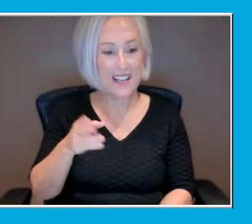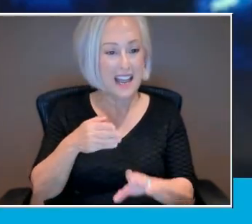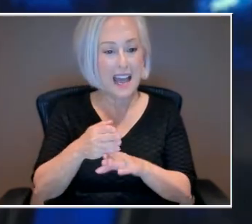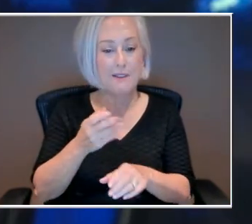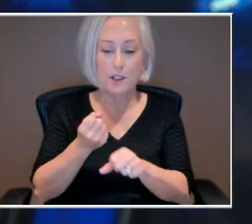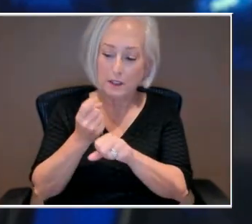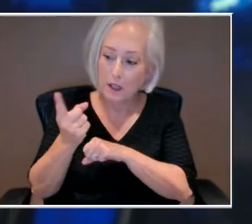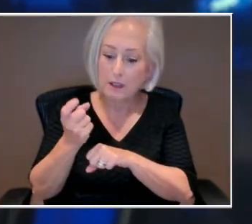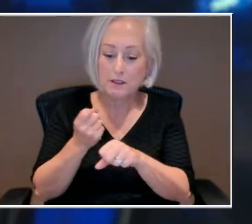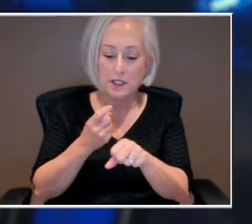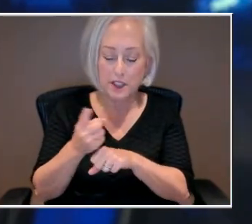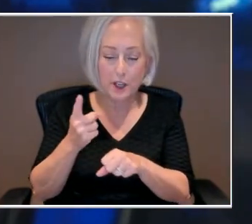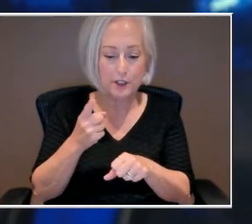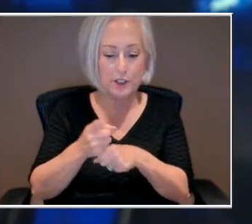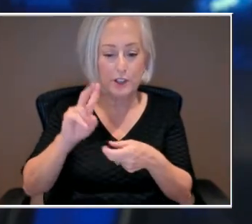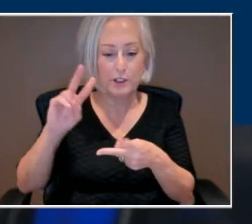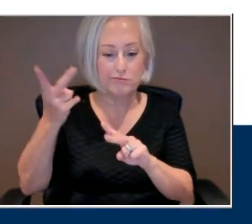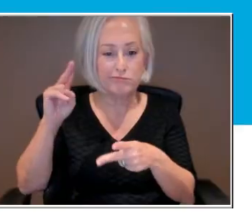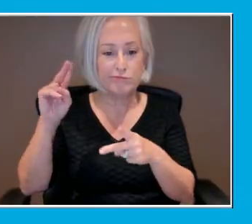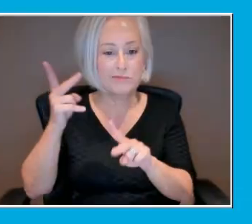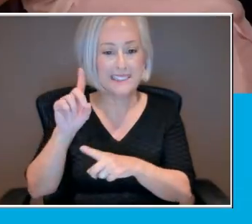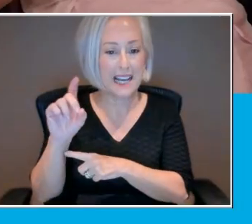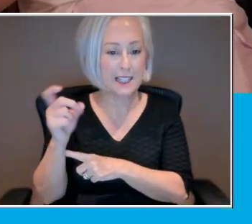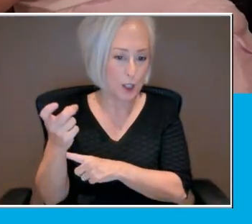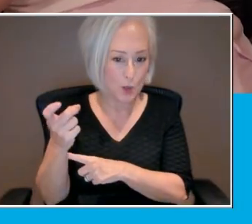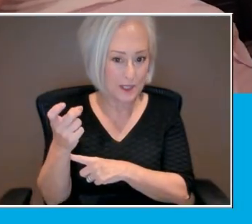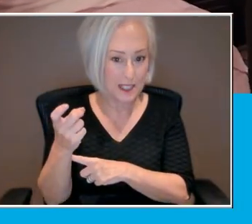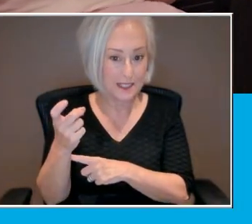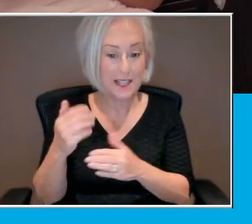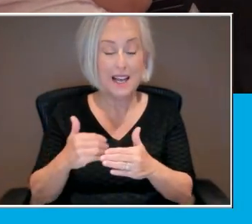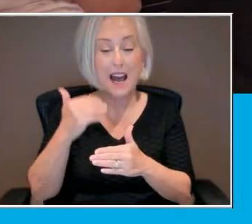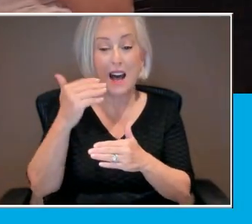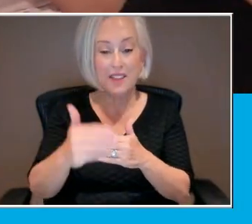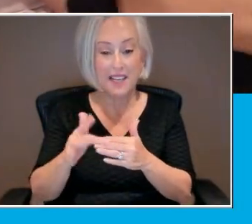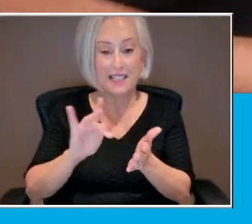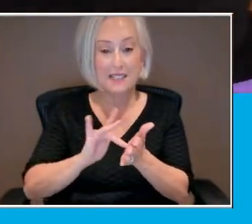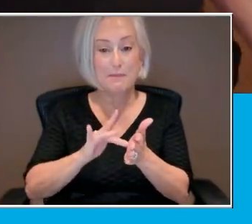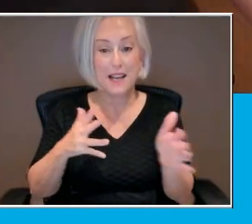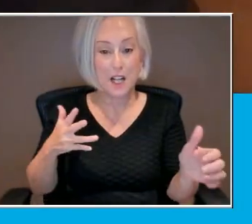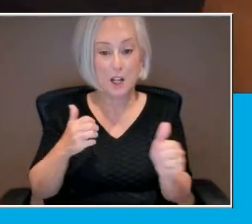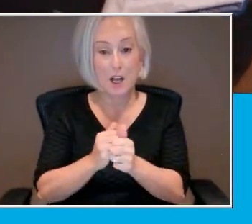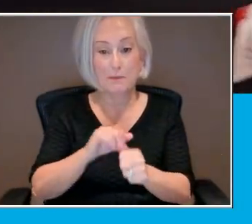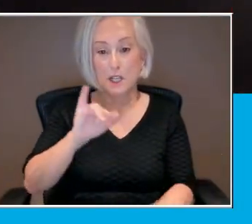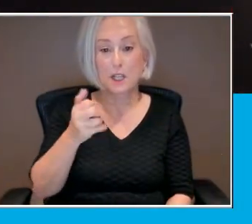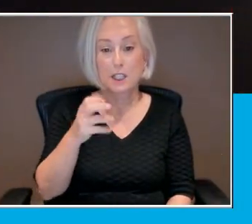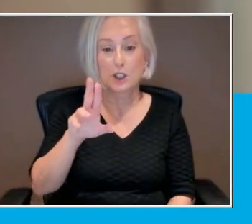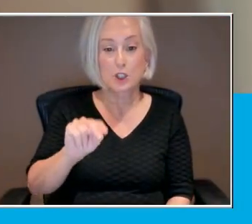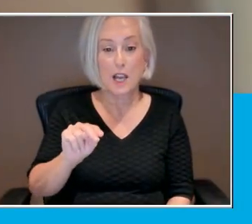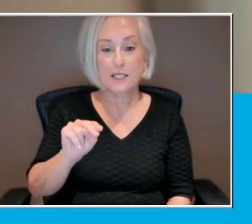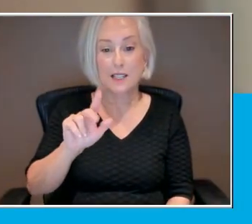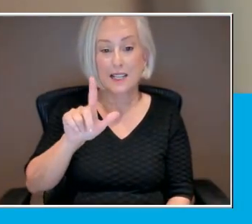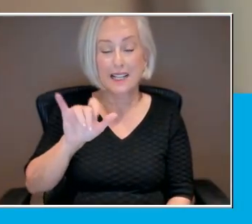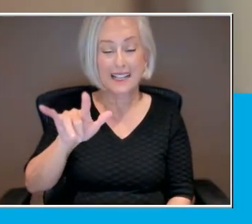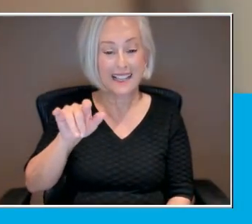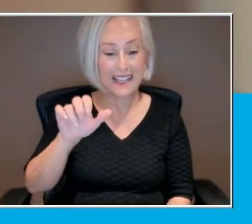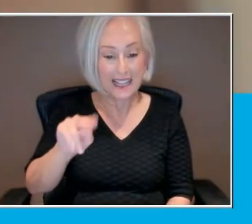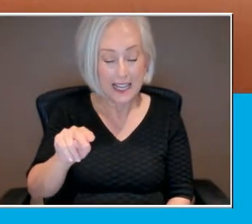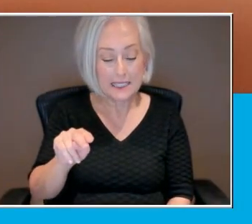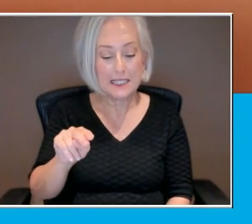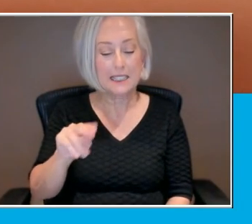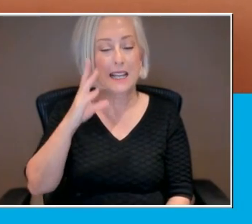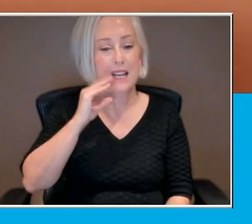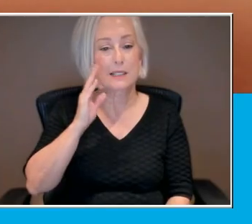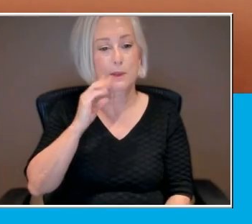I'm Jessica Lovell. On the next Morning Medical Update, we share how Jackson Layton is taking it one day at a time, combining